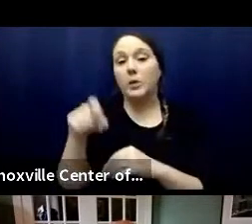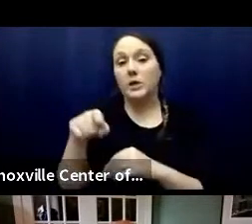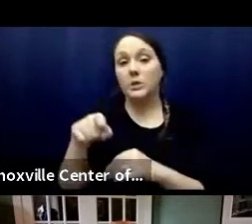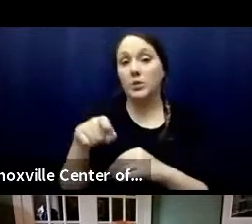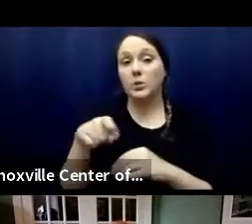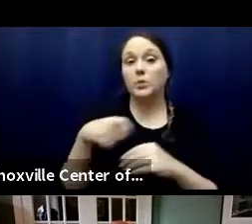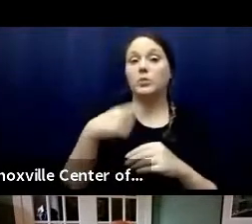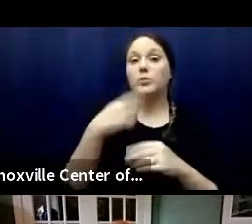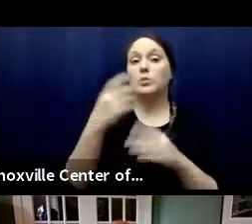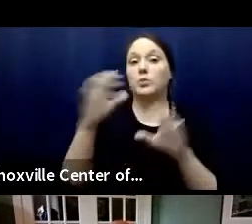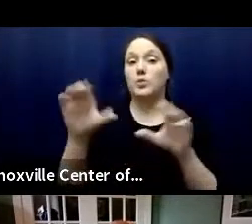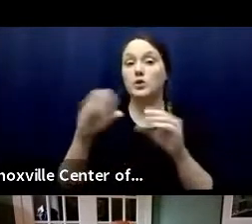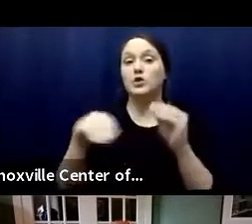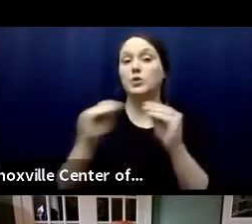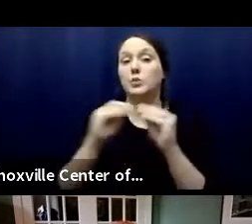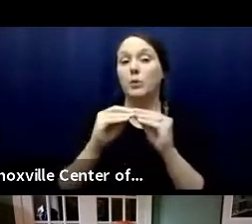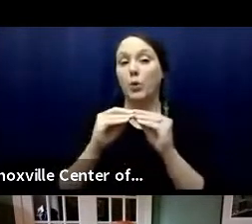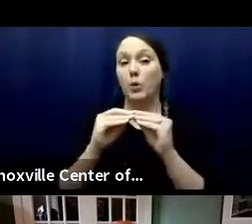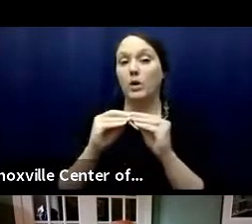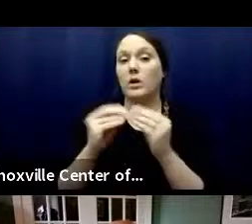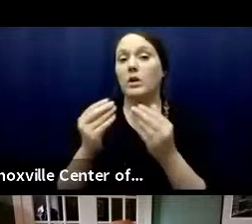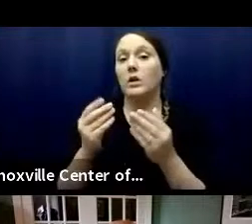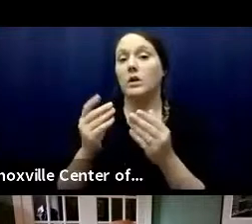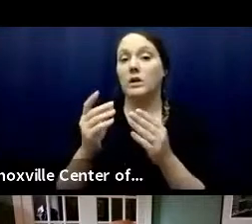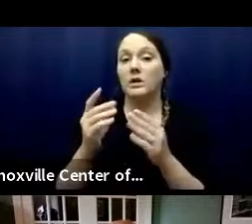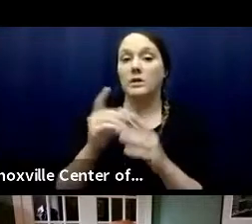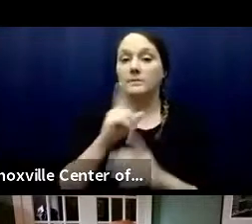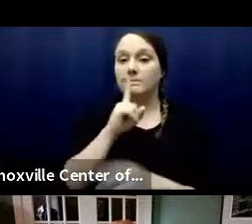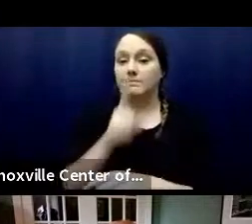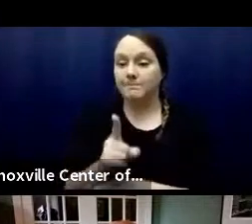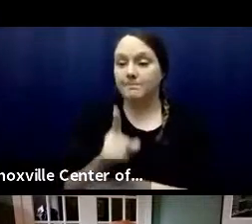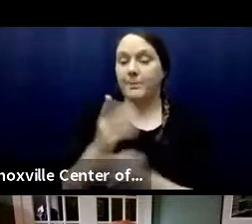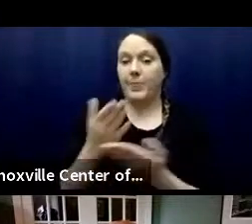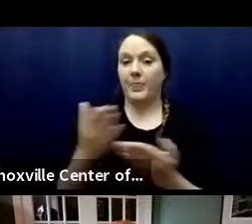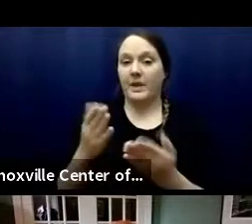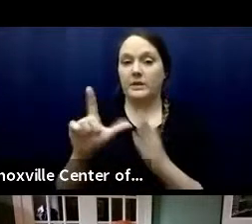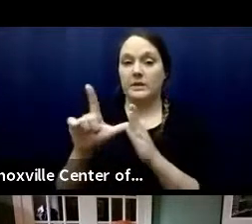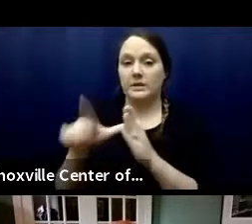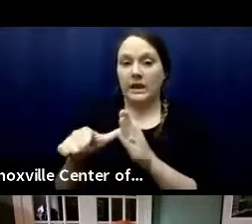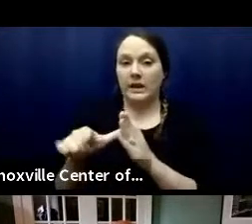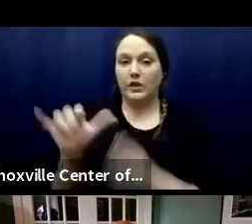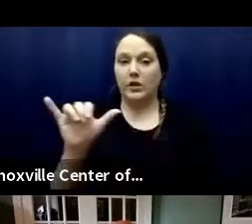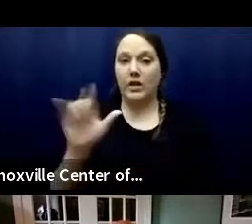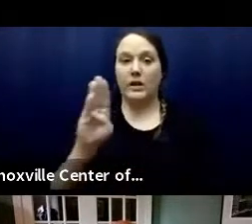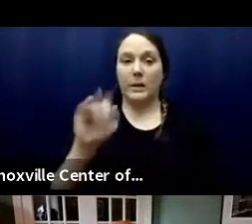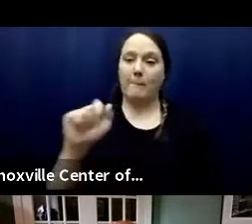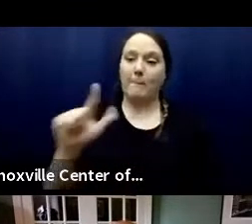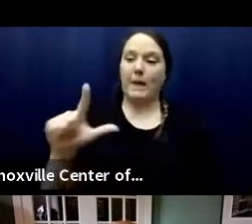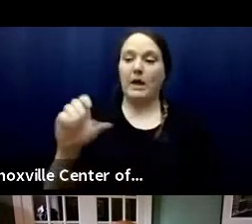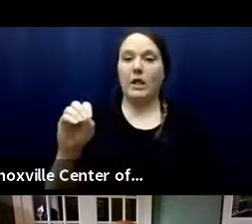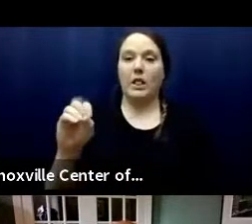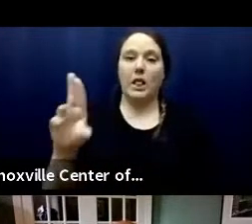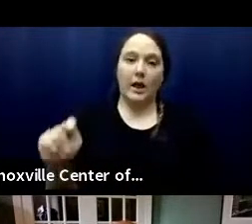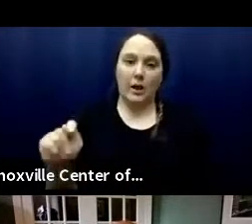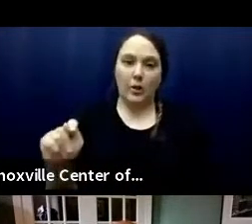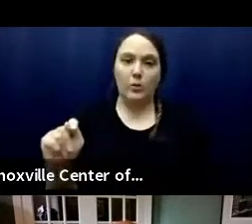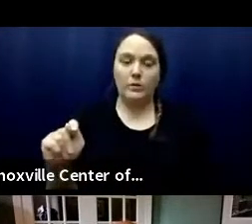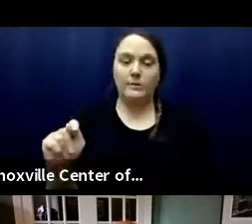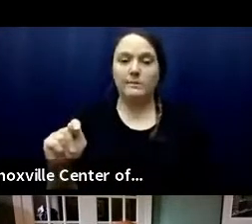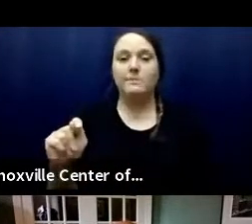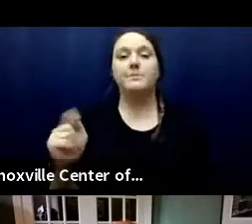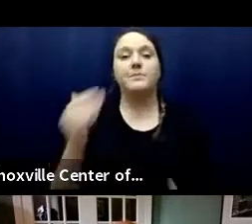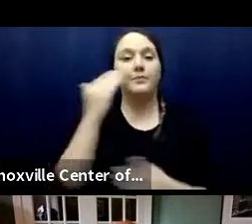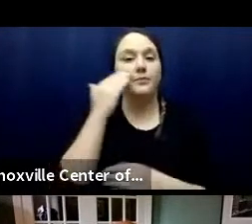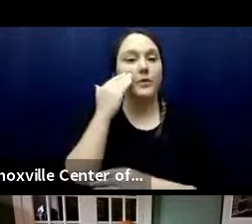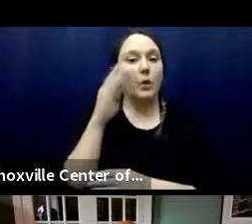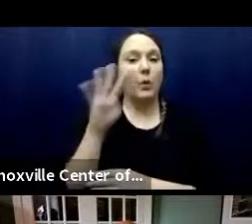have to, we do more definitive things, but do them later more as a bailout. And knowing that we've got that 4 to 6